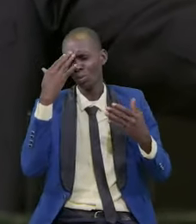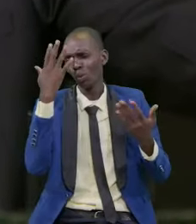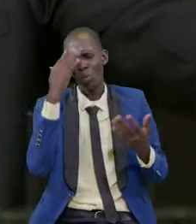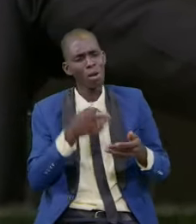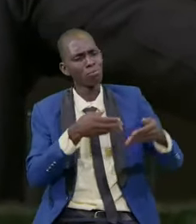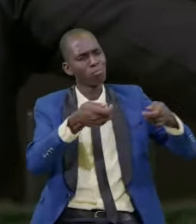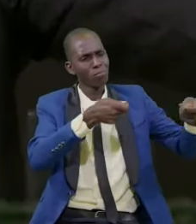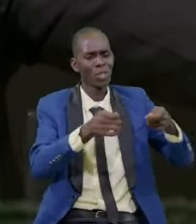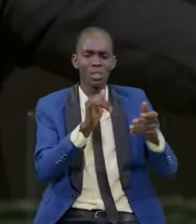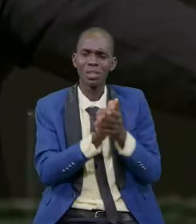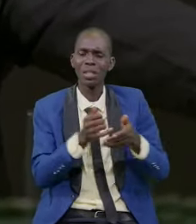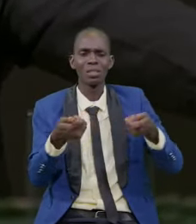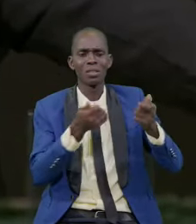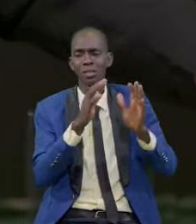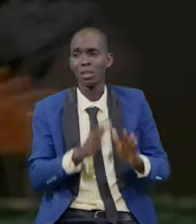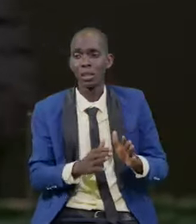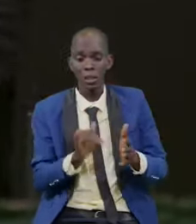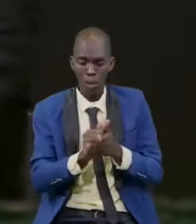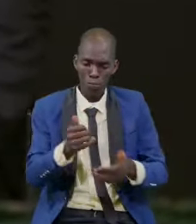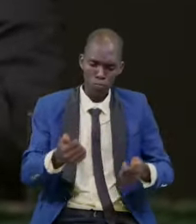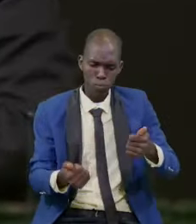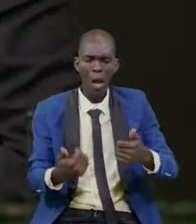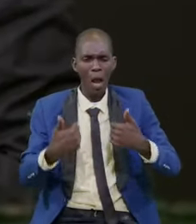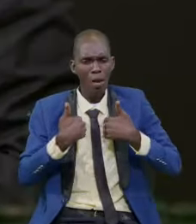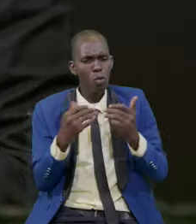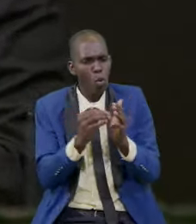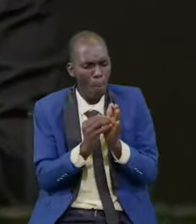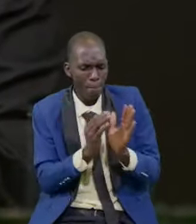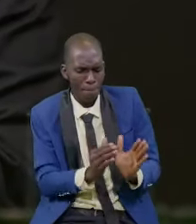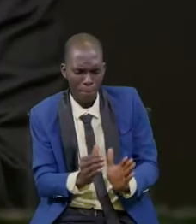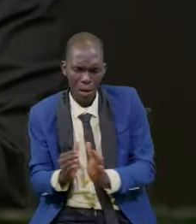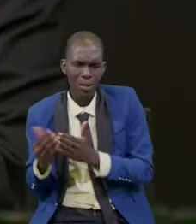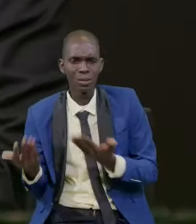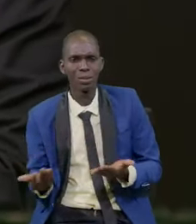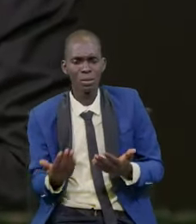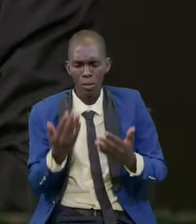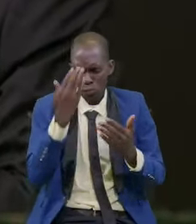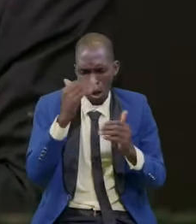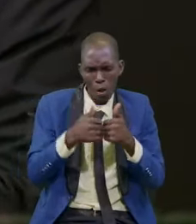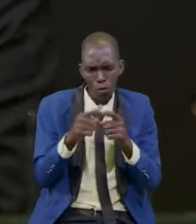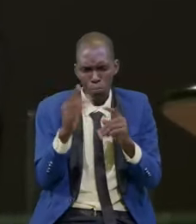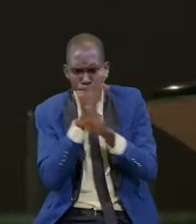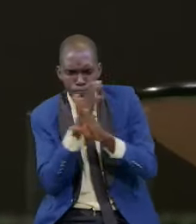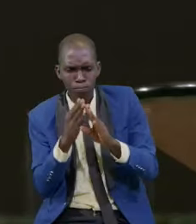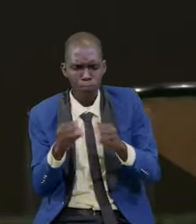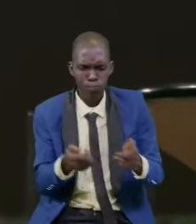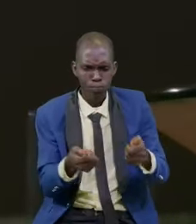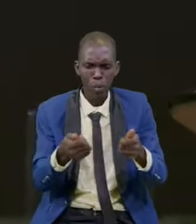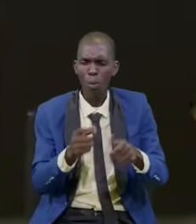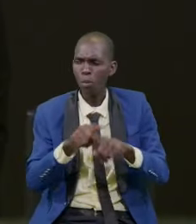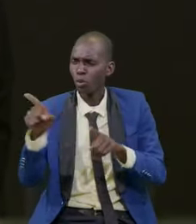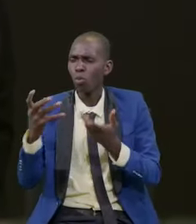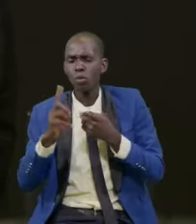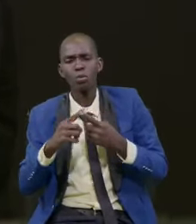driver. Do you know his plan? When you want to control other people's lives, Do you know their purpose